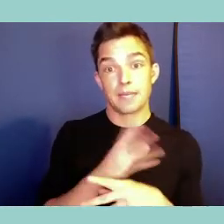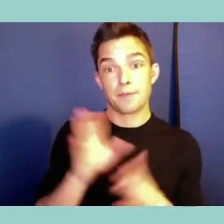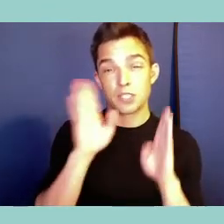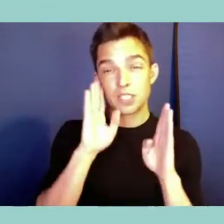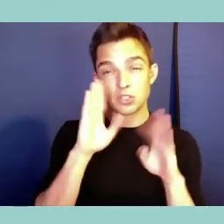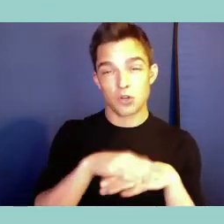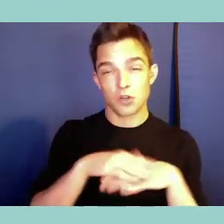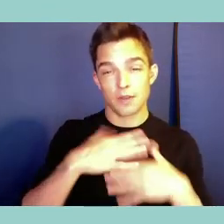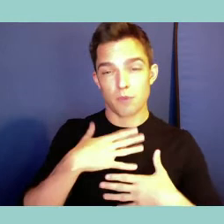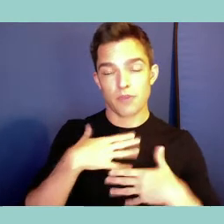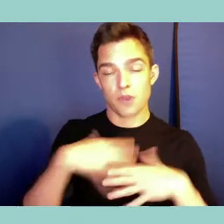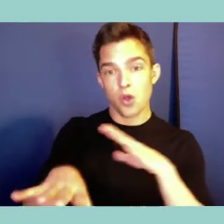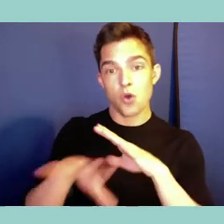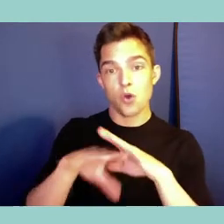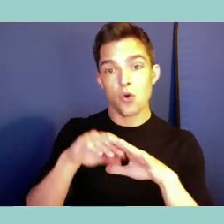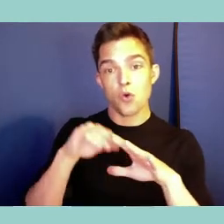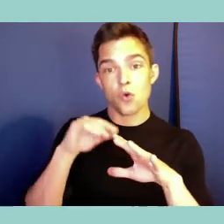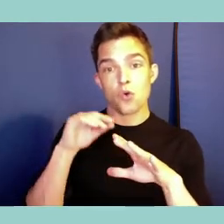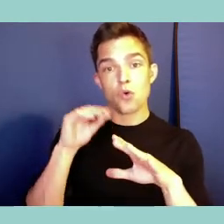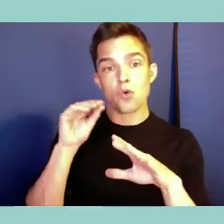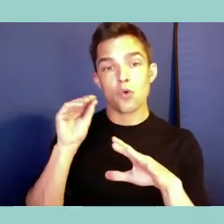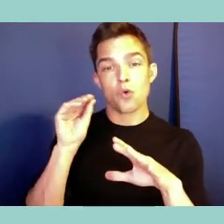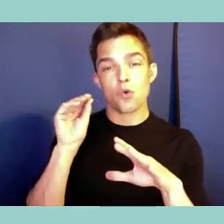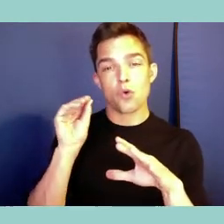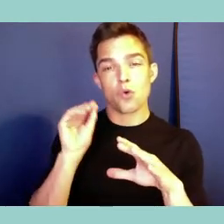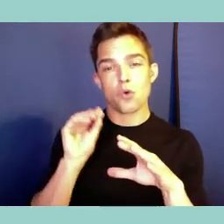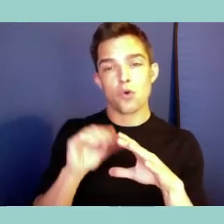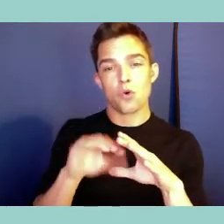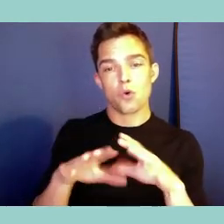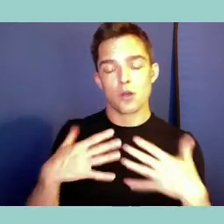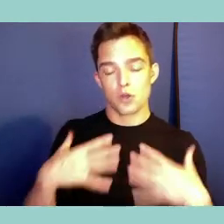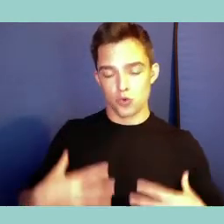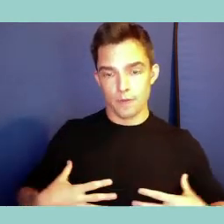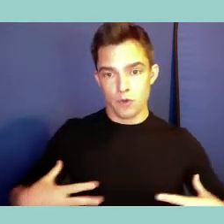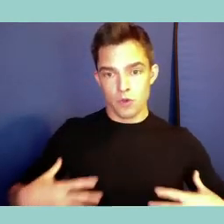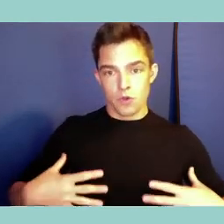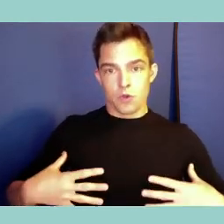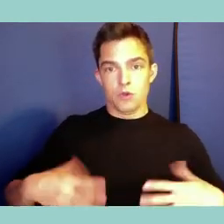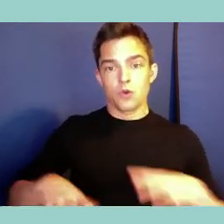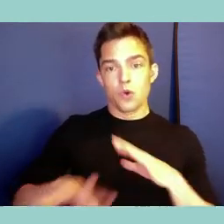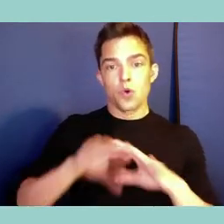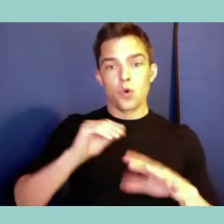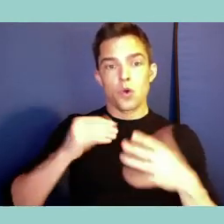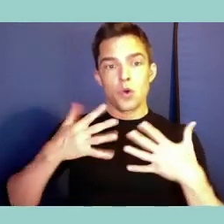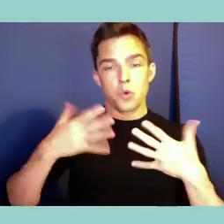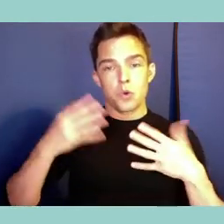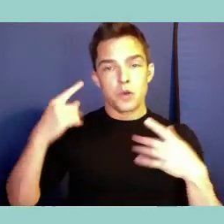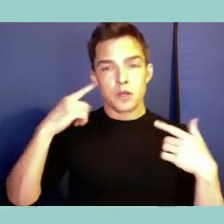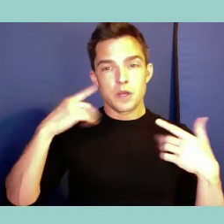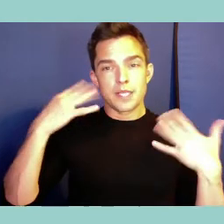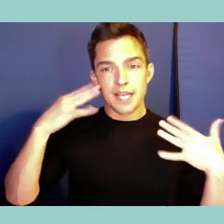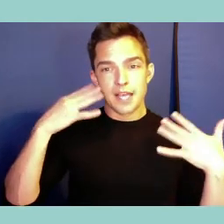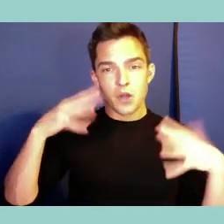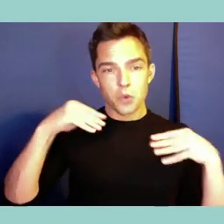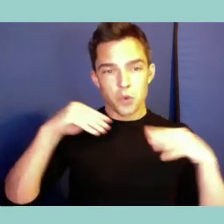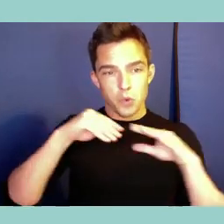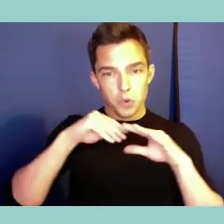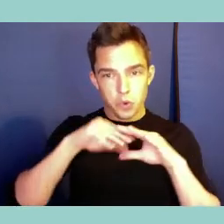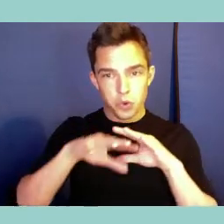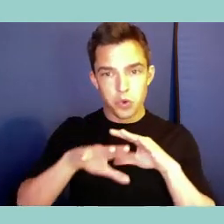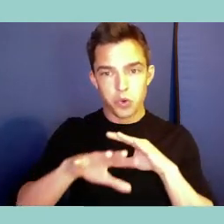Keep your attention on your breath as it enters your body, expanding your rib cage and turning into sound when you